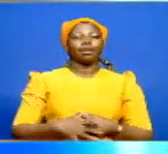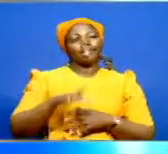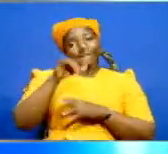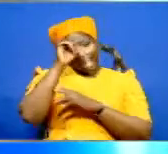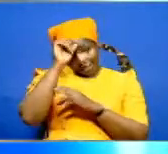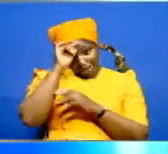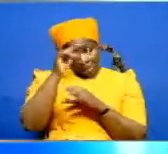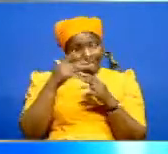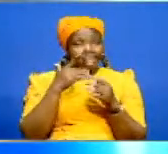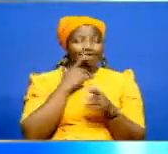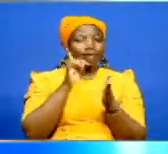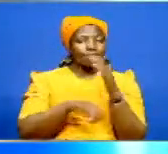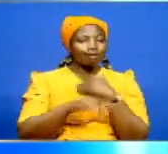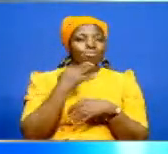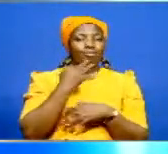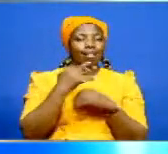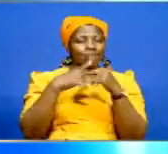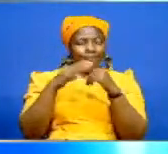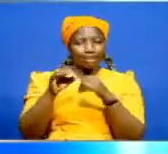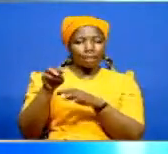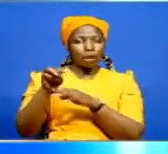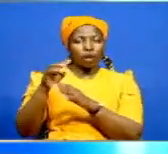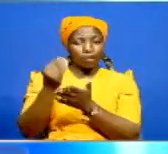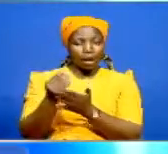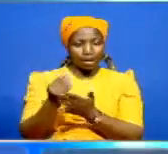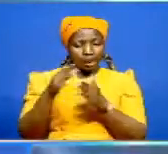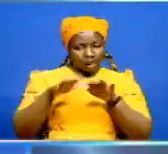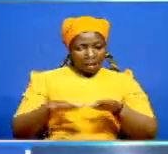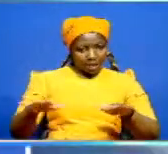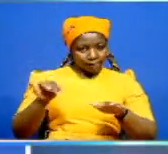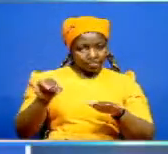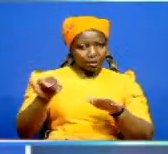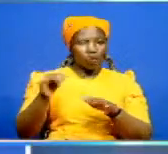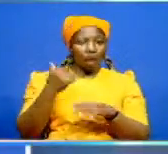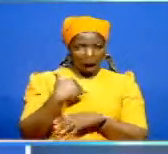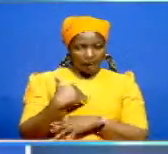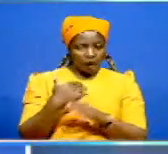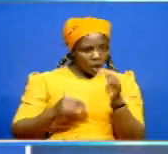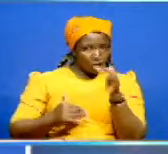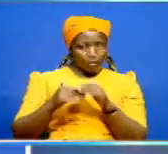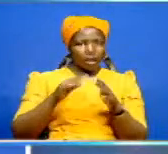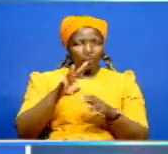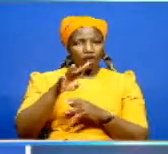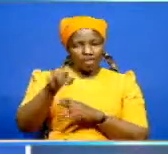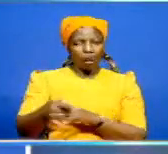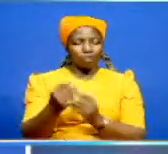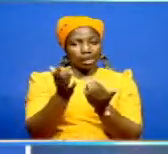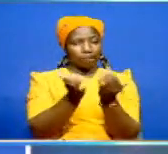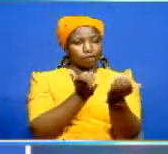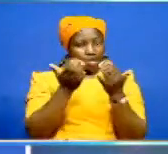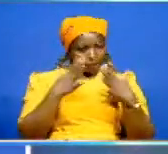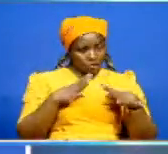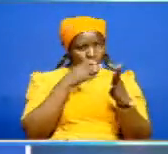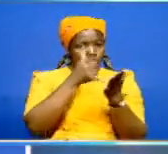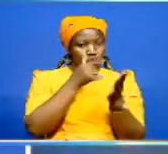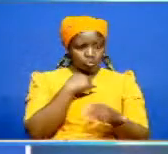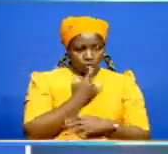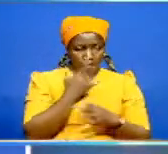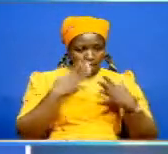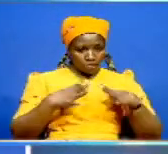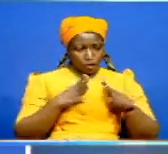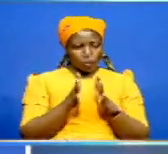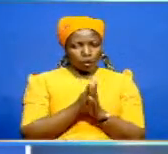has said the 390 million shilling market will accommodate almost 4,000 traders, among them people